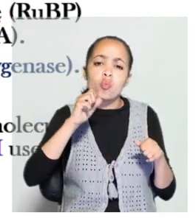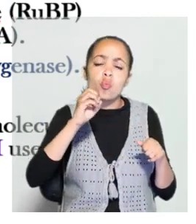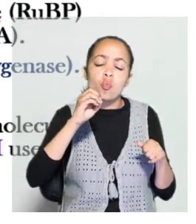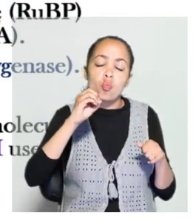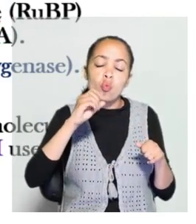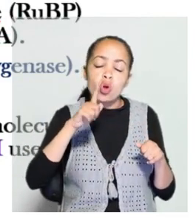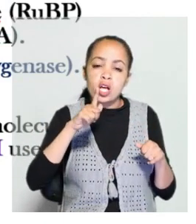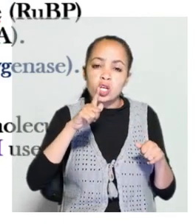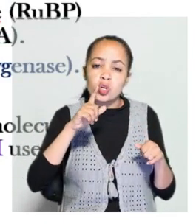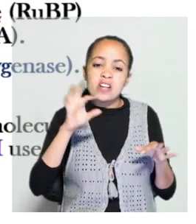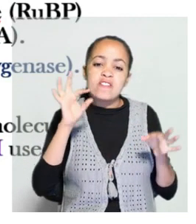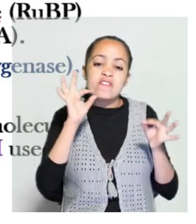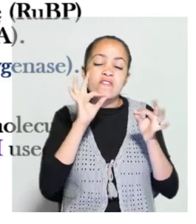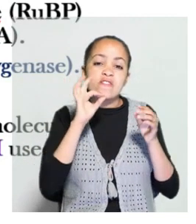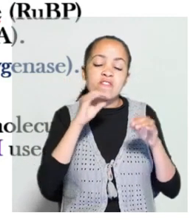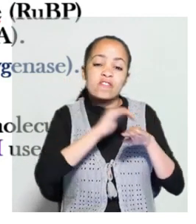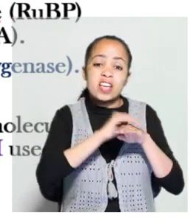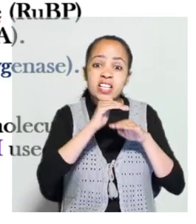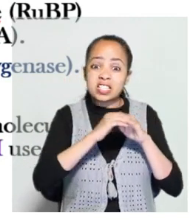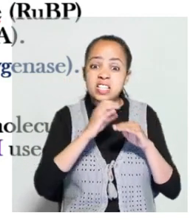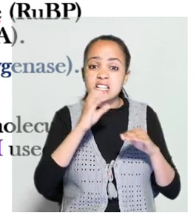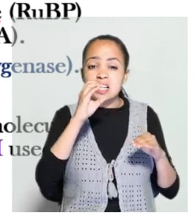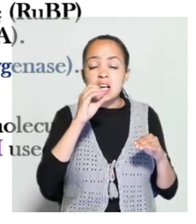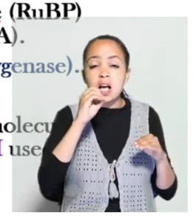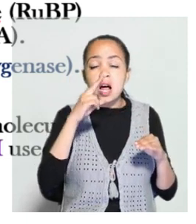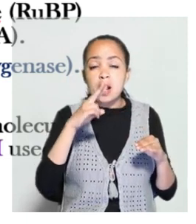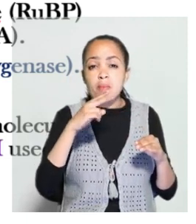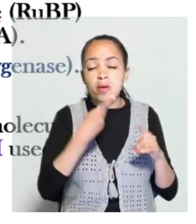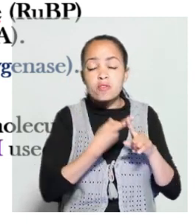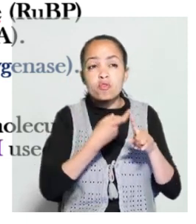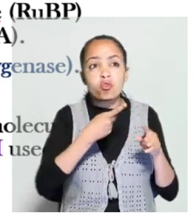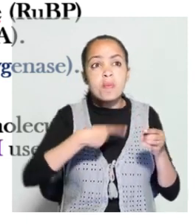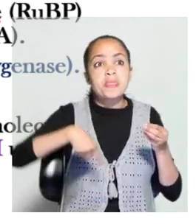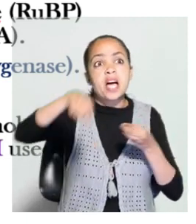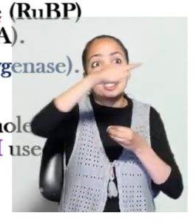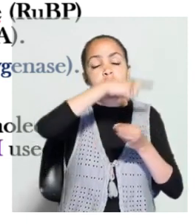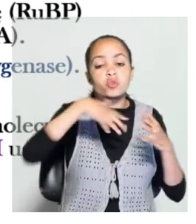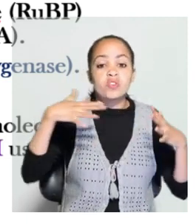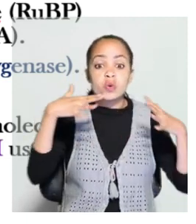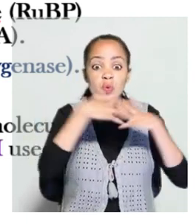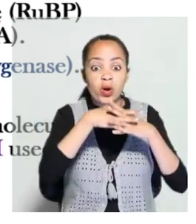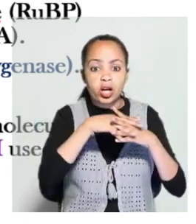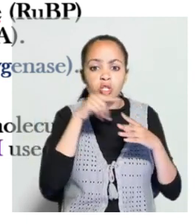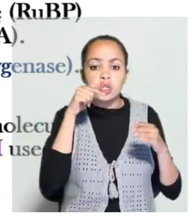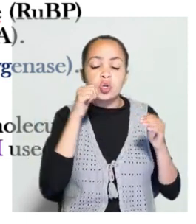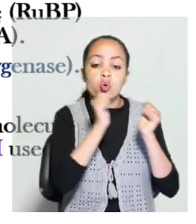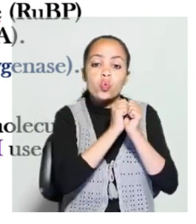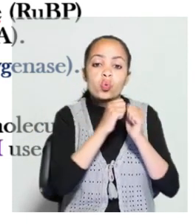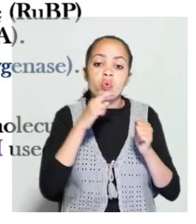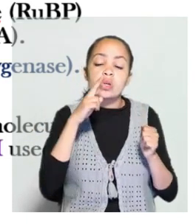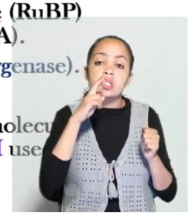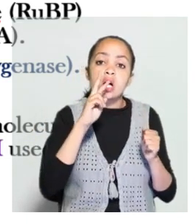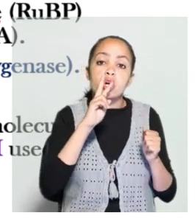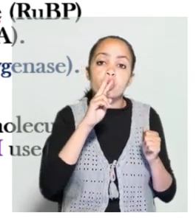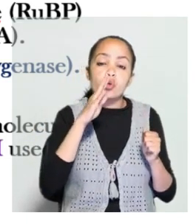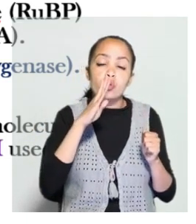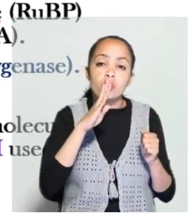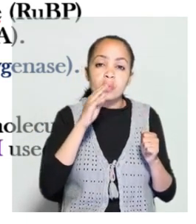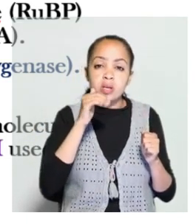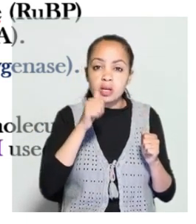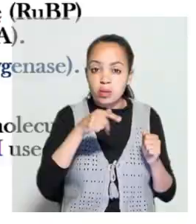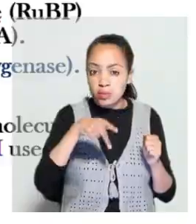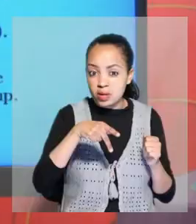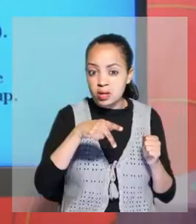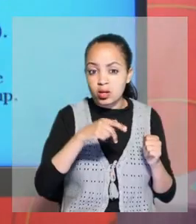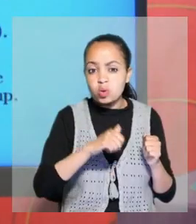to which fixed carbon dioxide from the atmosphere react with is ribulose biphosphate,